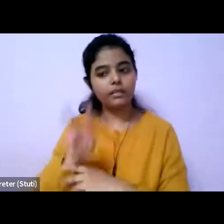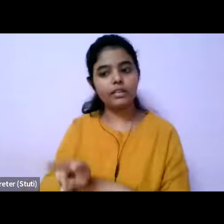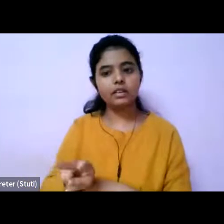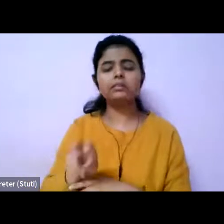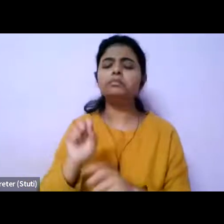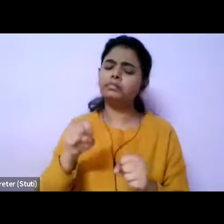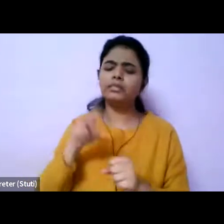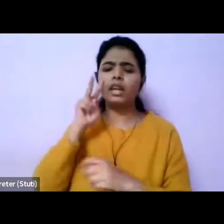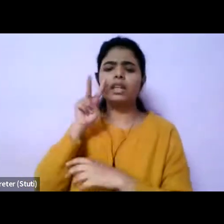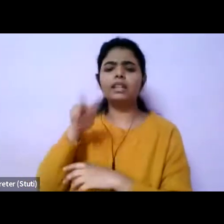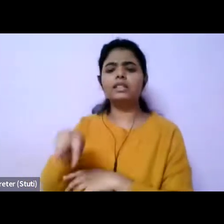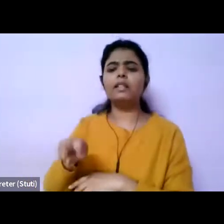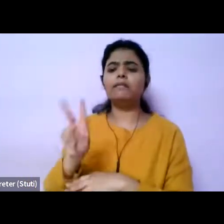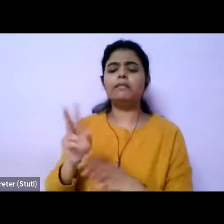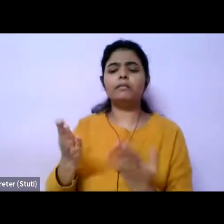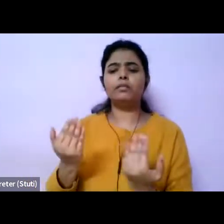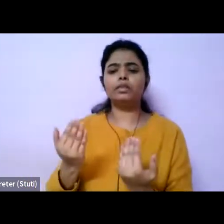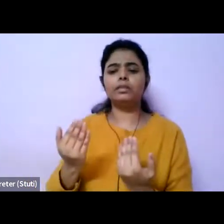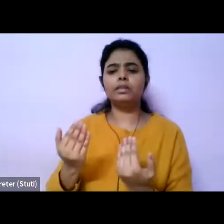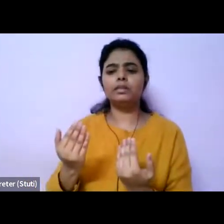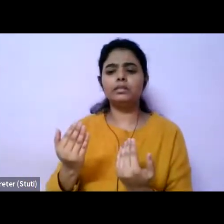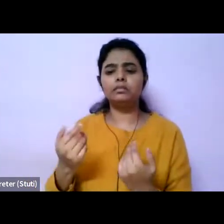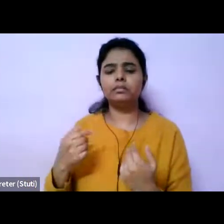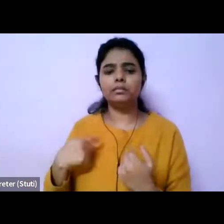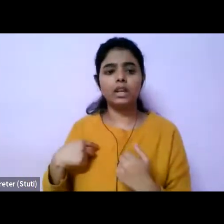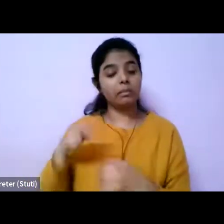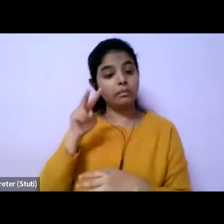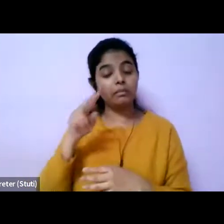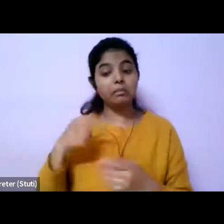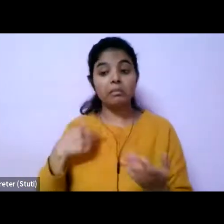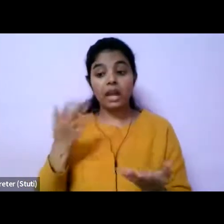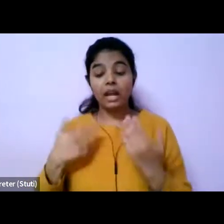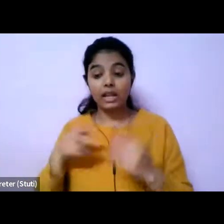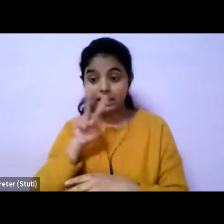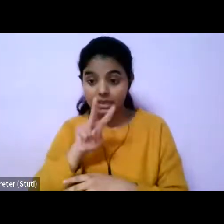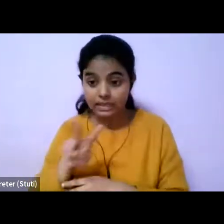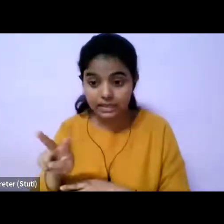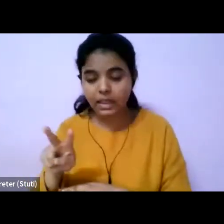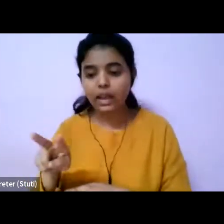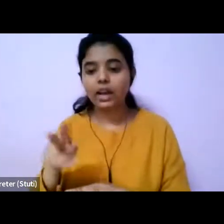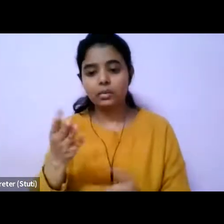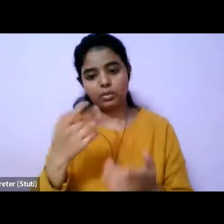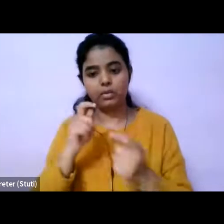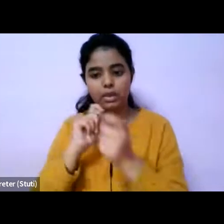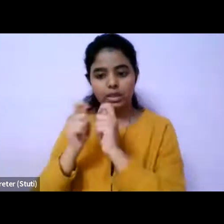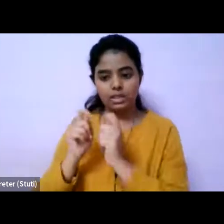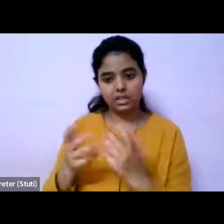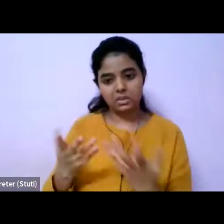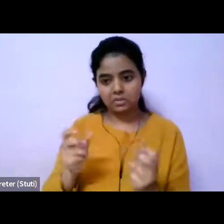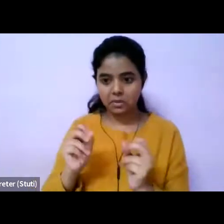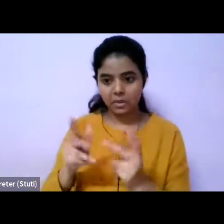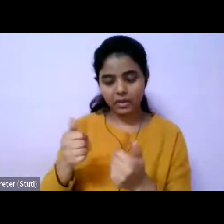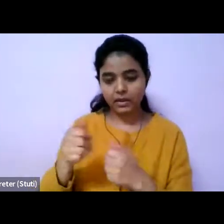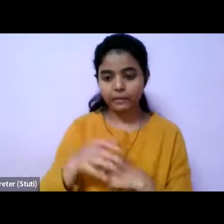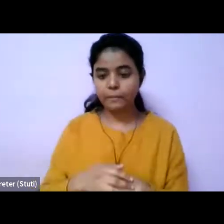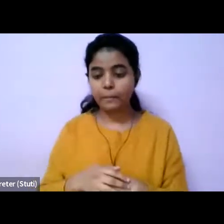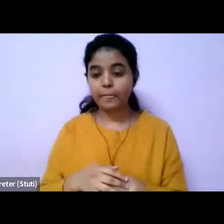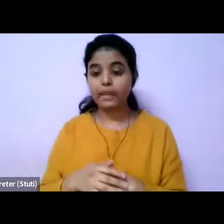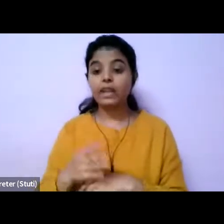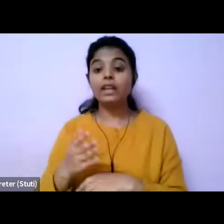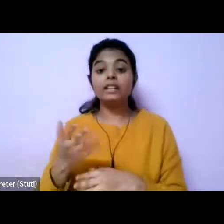chat box. Please let me know if I'm reading it correctly. Yeah. The question asks if the dancers